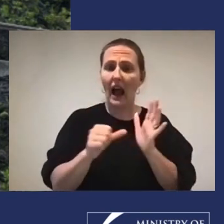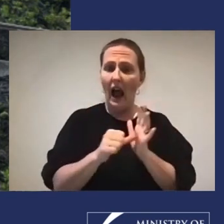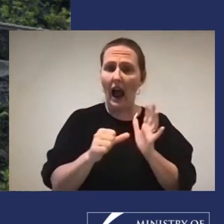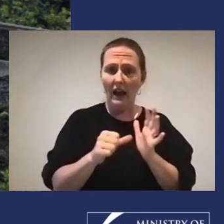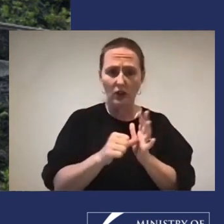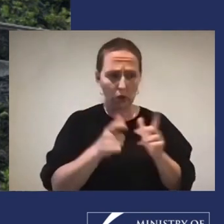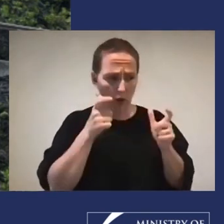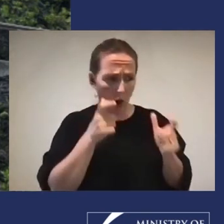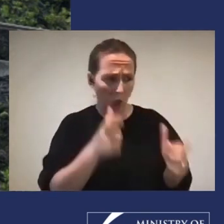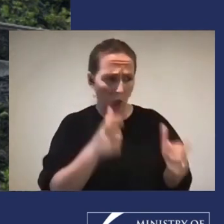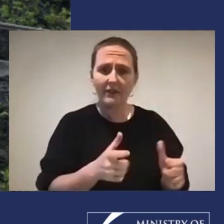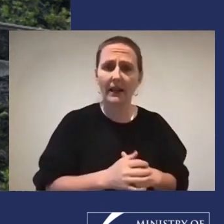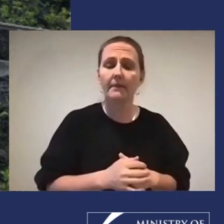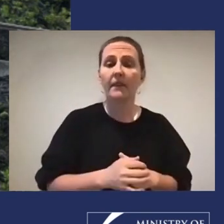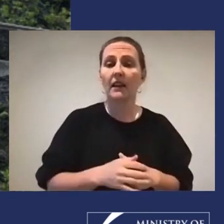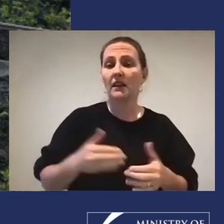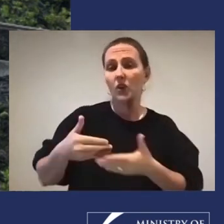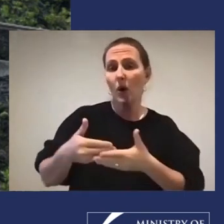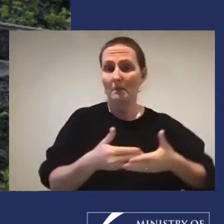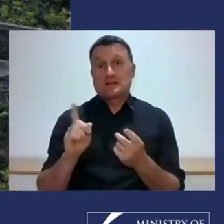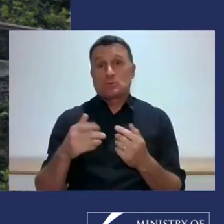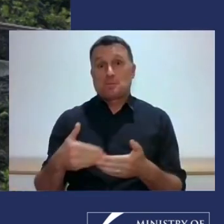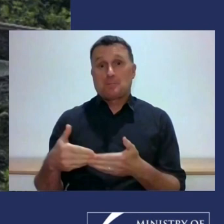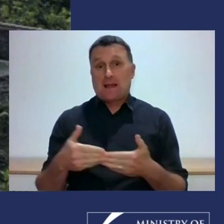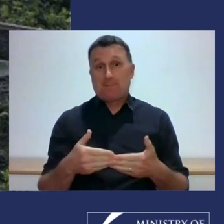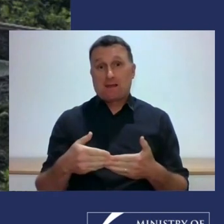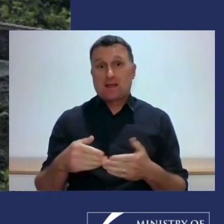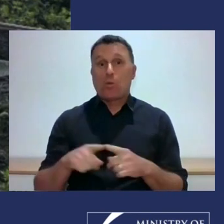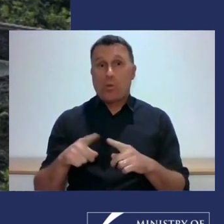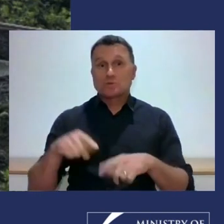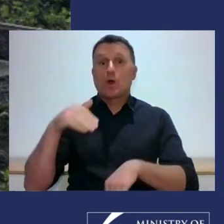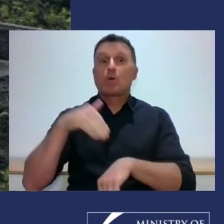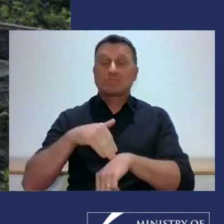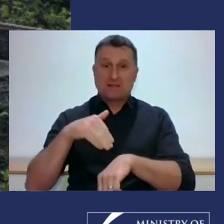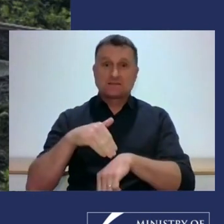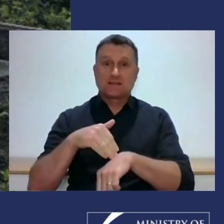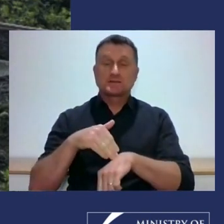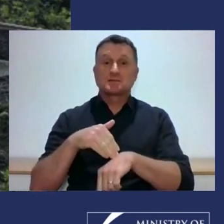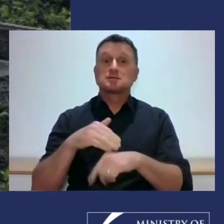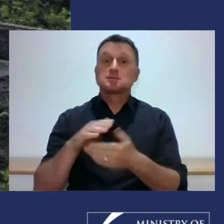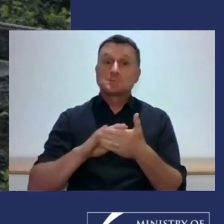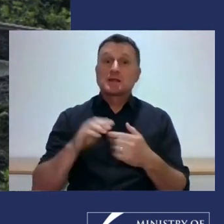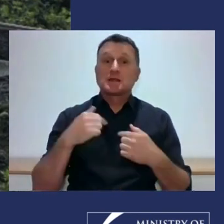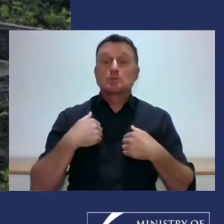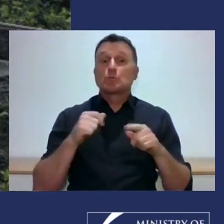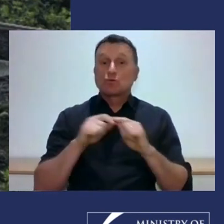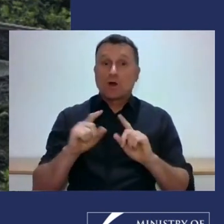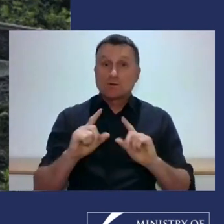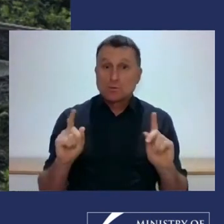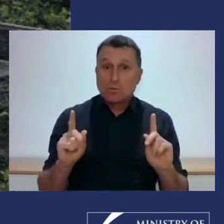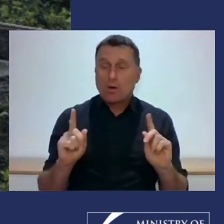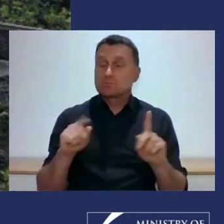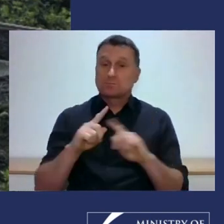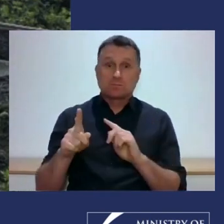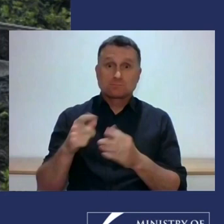baby. So that baby's also affected. And so you try, and so what you know, as